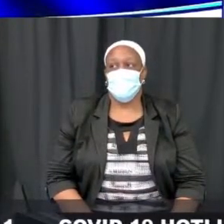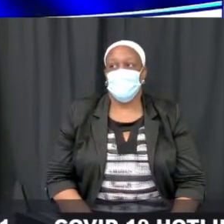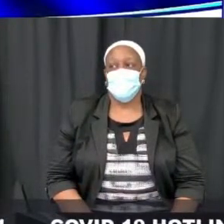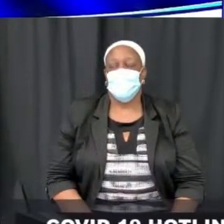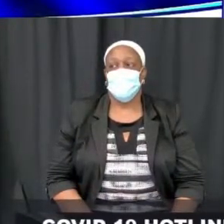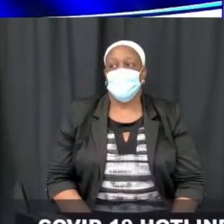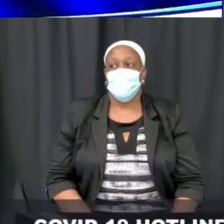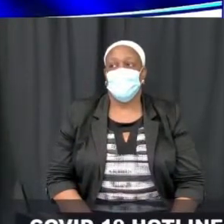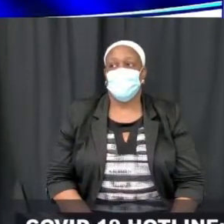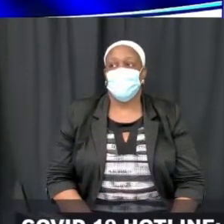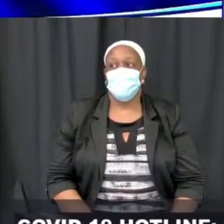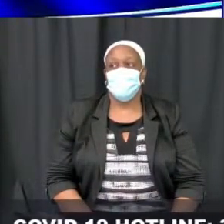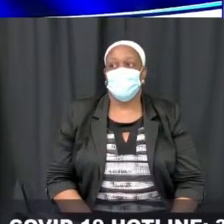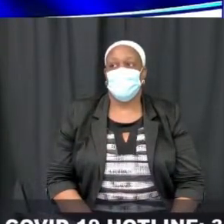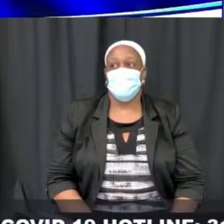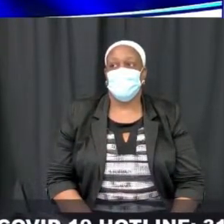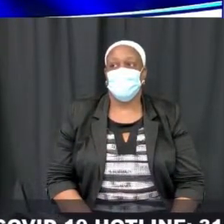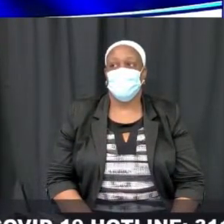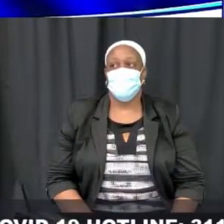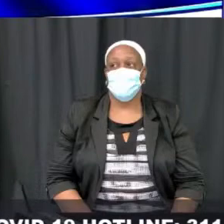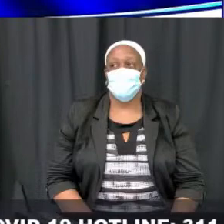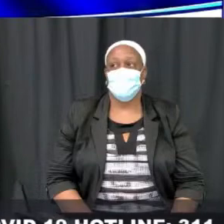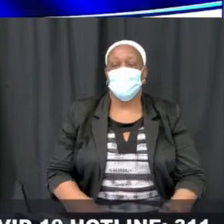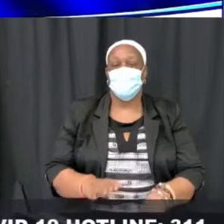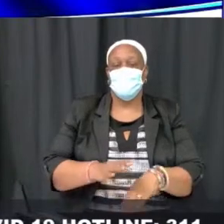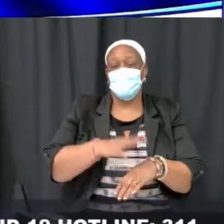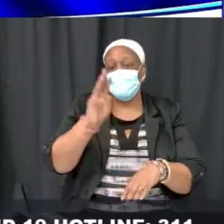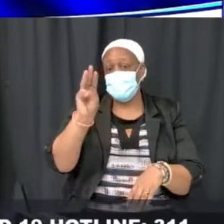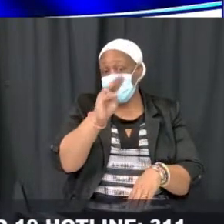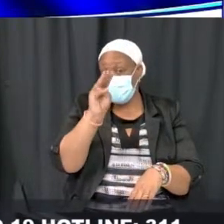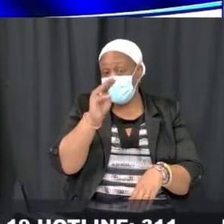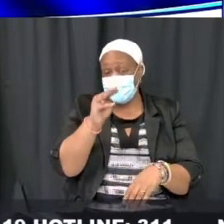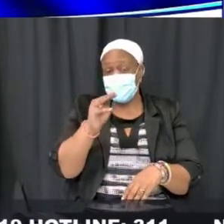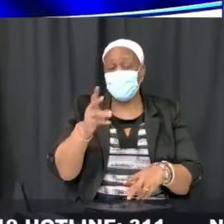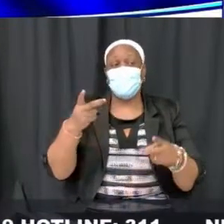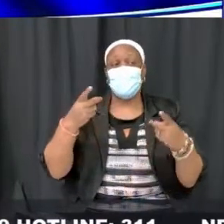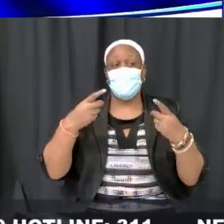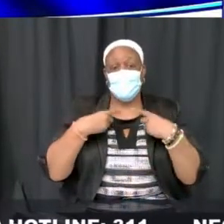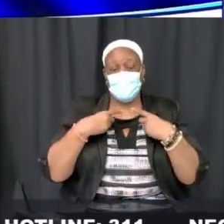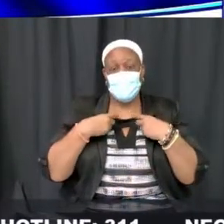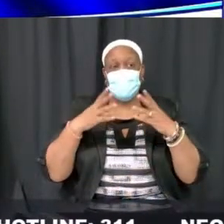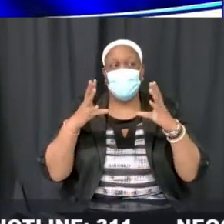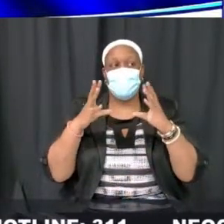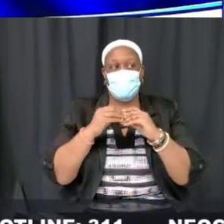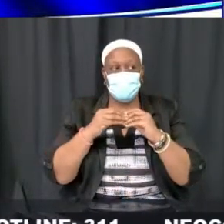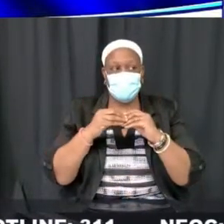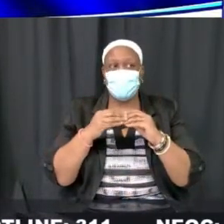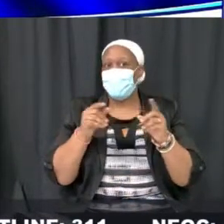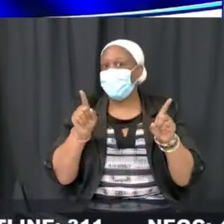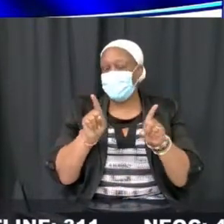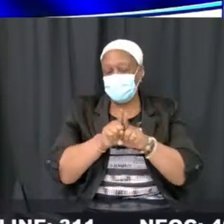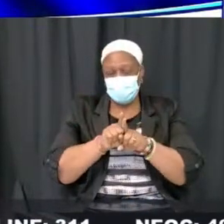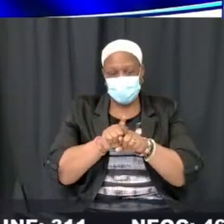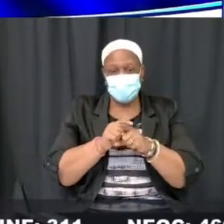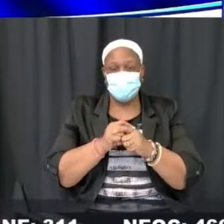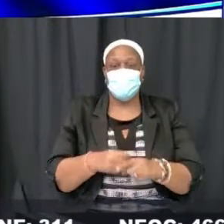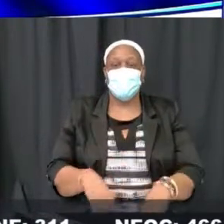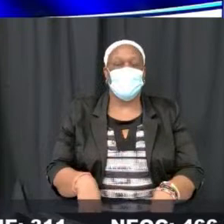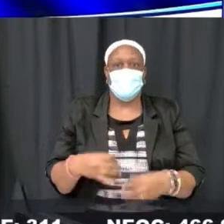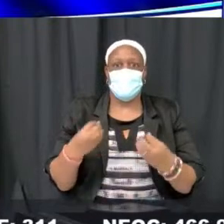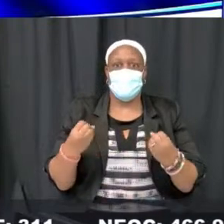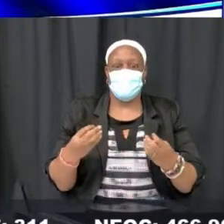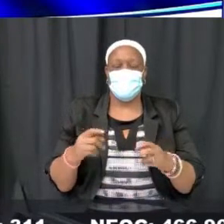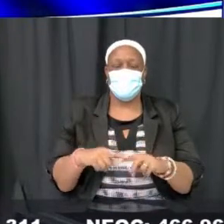Force would have had a discussion. And this discussion, we looked at the various sectors in society